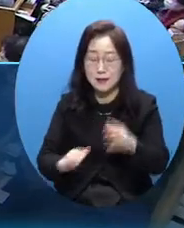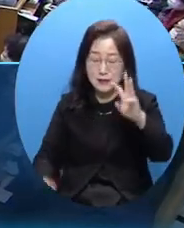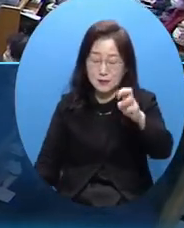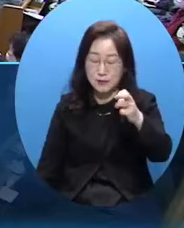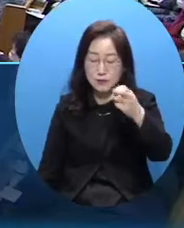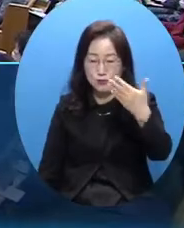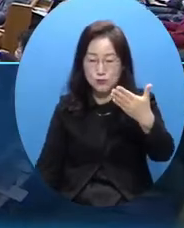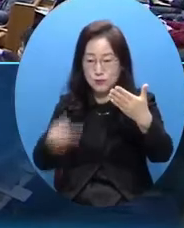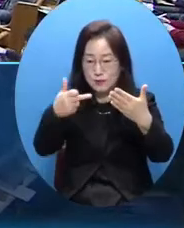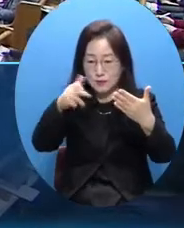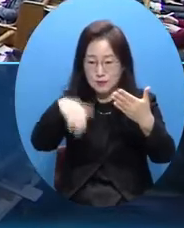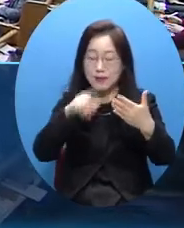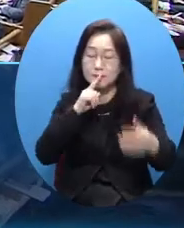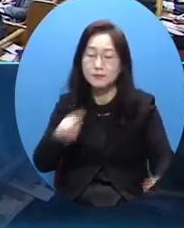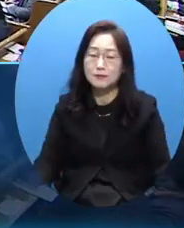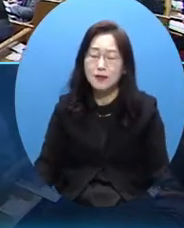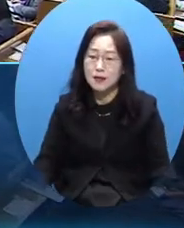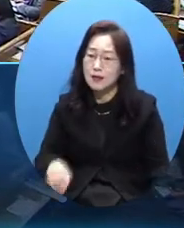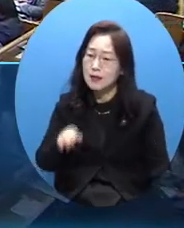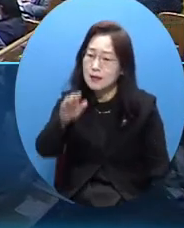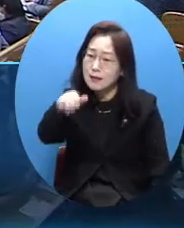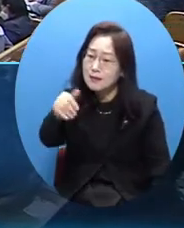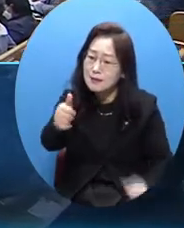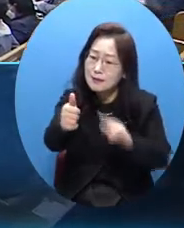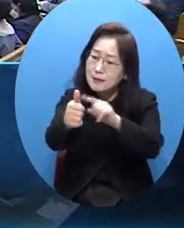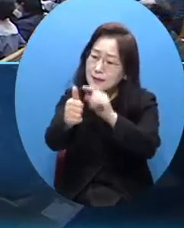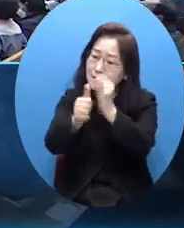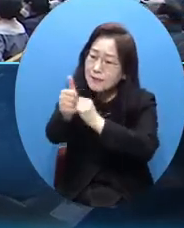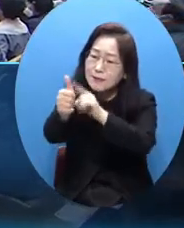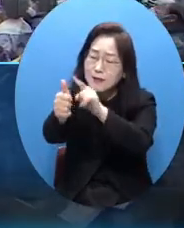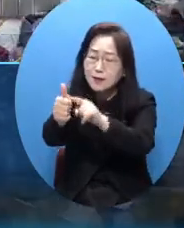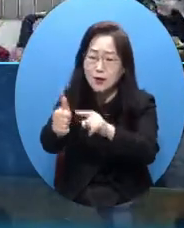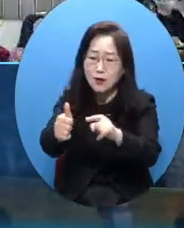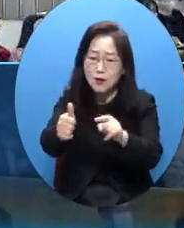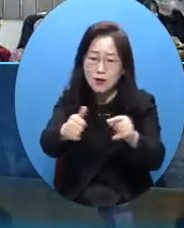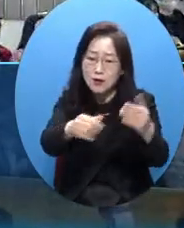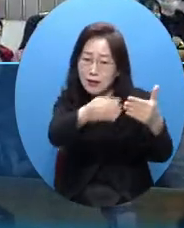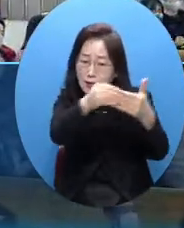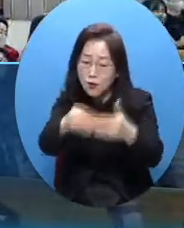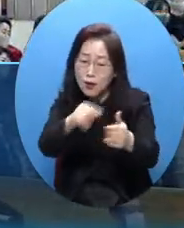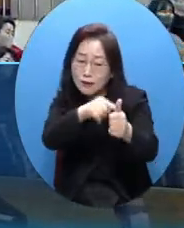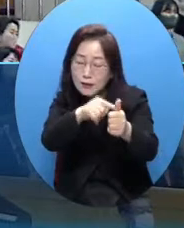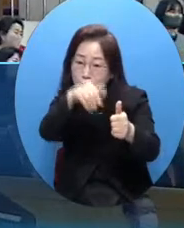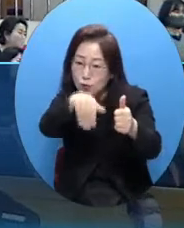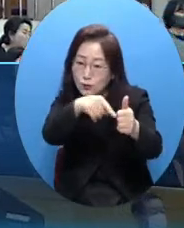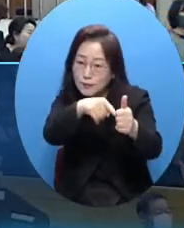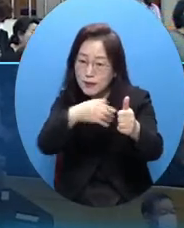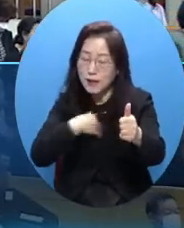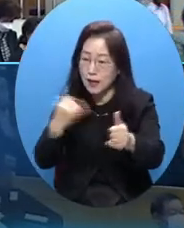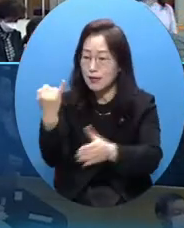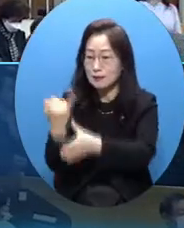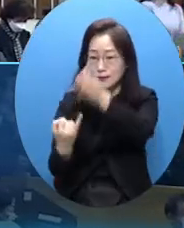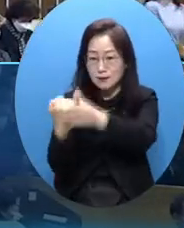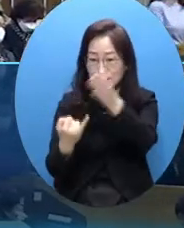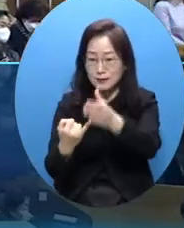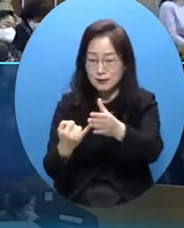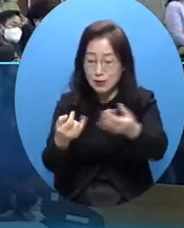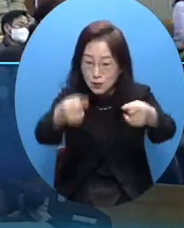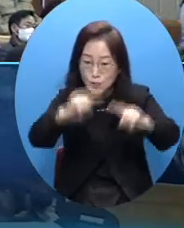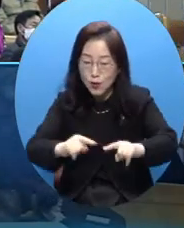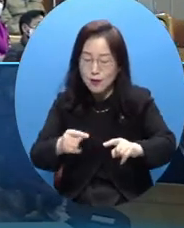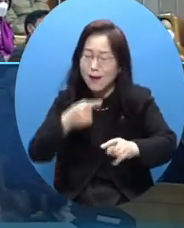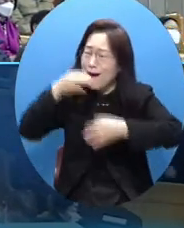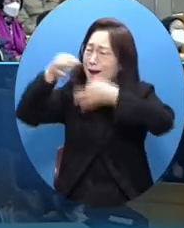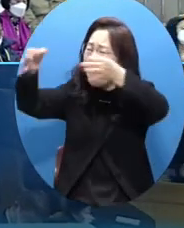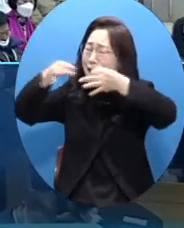Genesis 39 17 says then she told him Hebrew slavery you brought us Kim to me to make a spot of